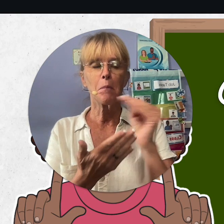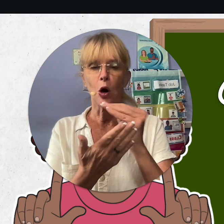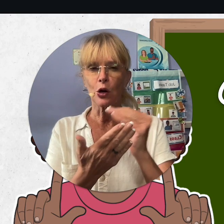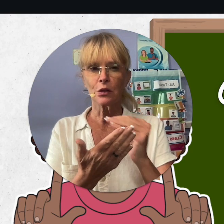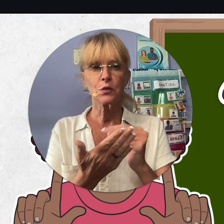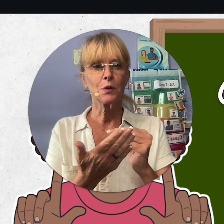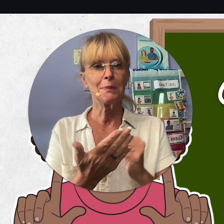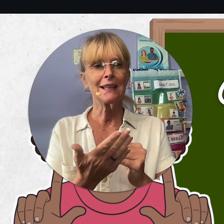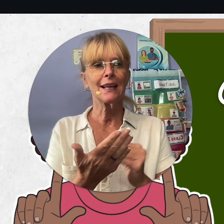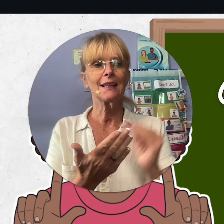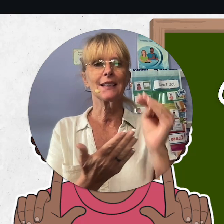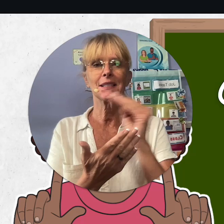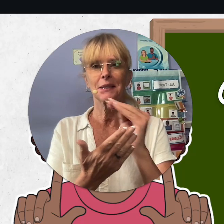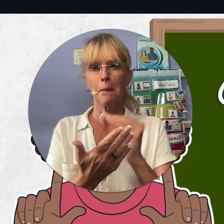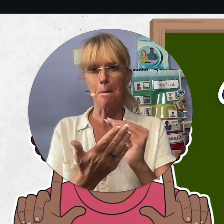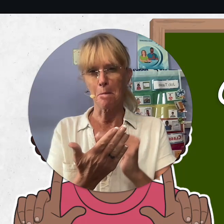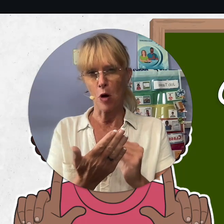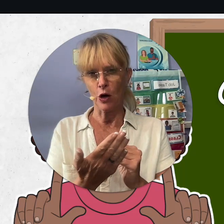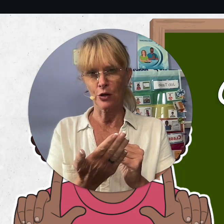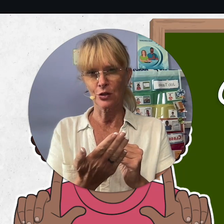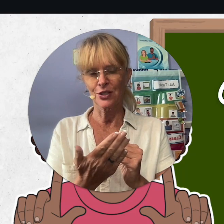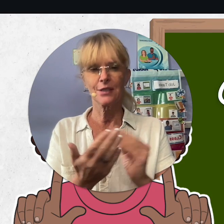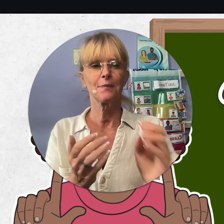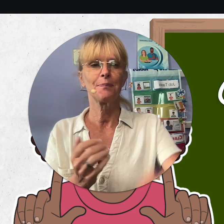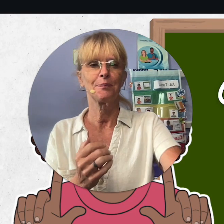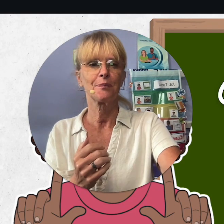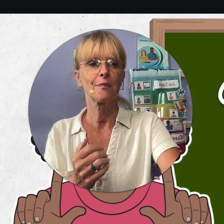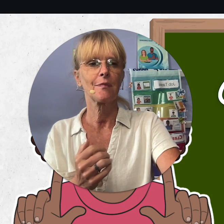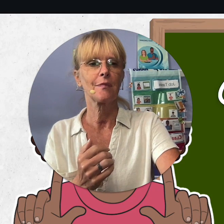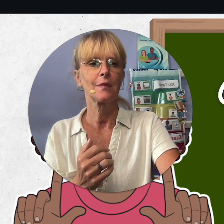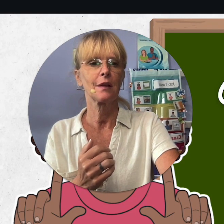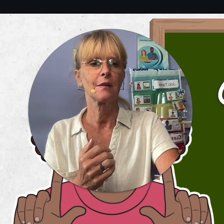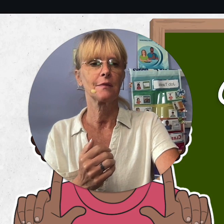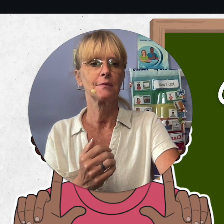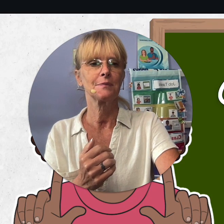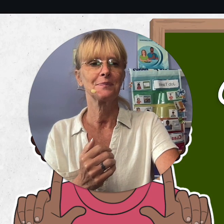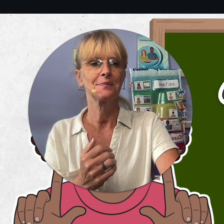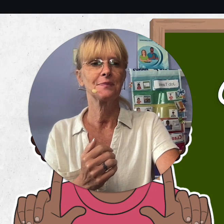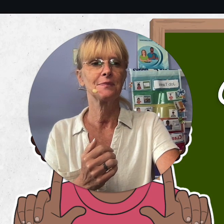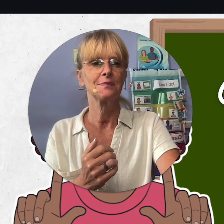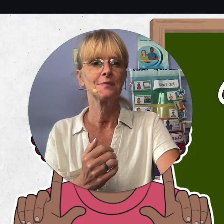we have markers would be like this. Markers.